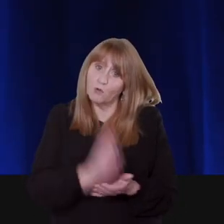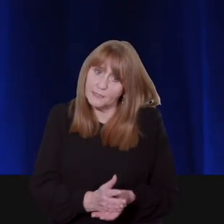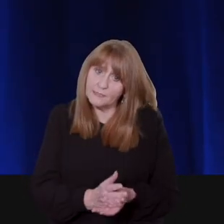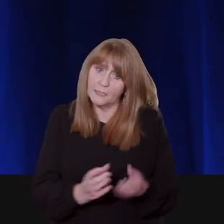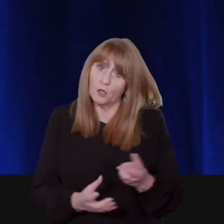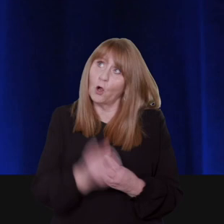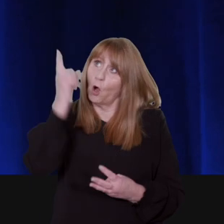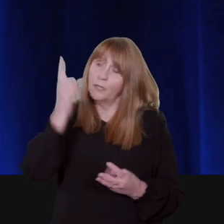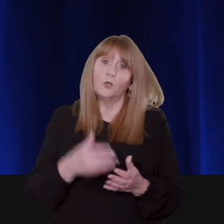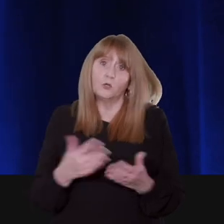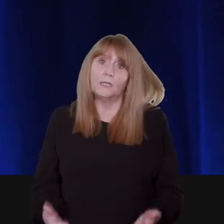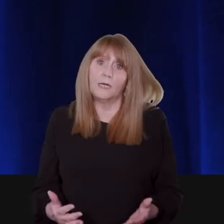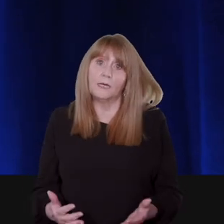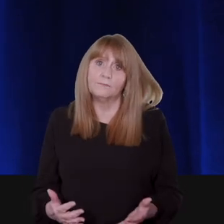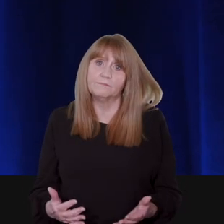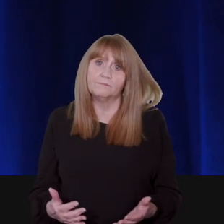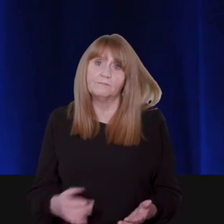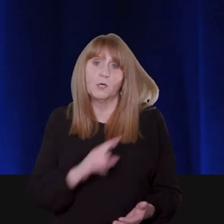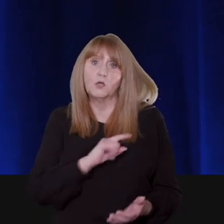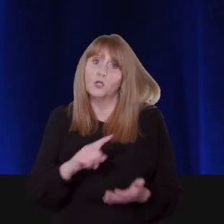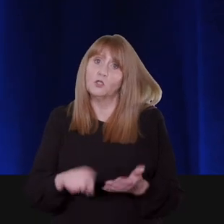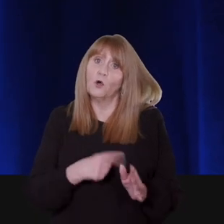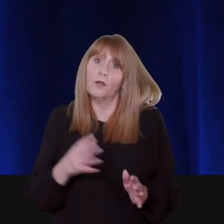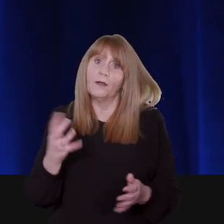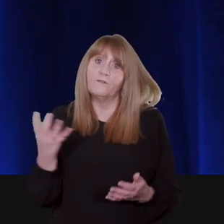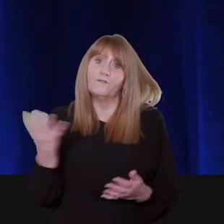John 14, 6 is saying that Jesus is saying,